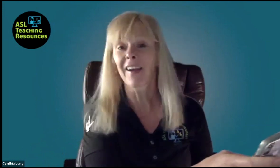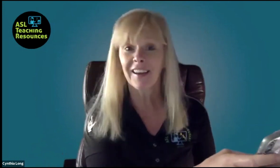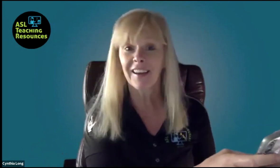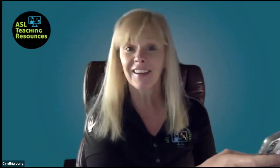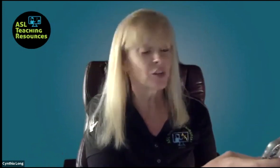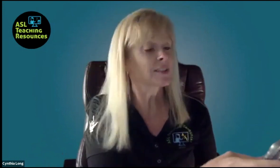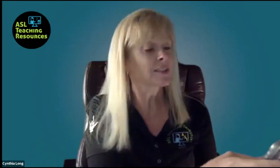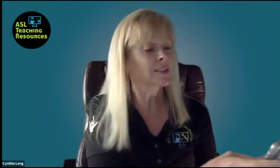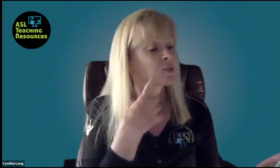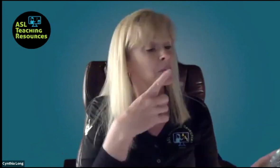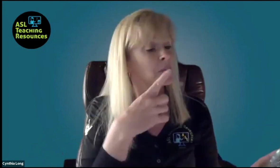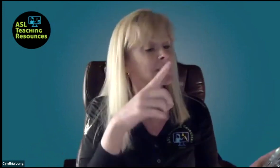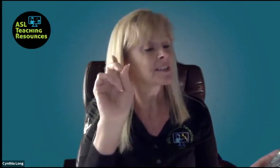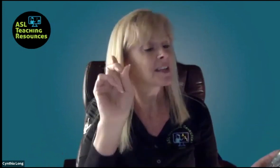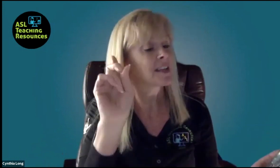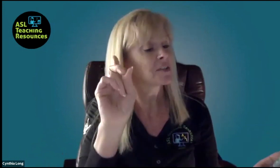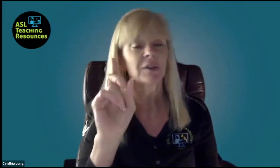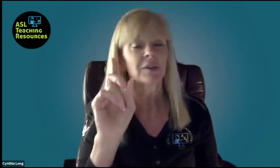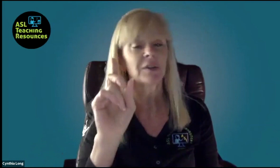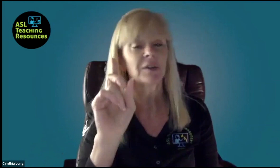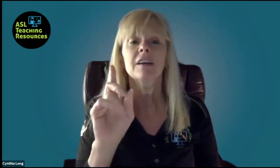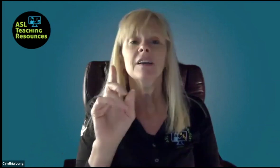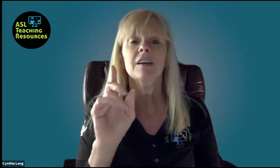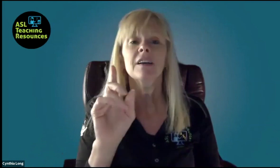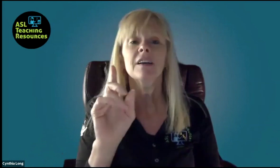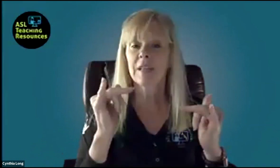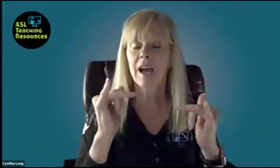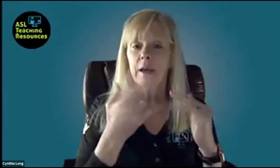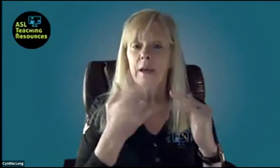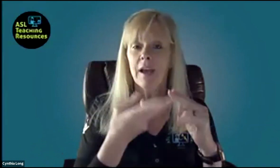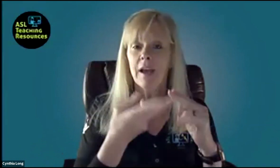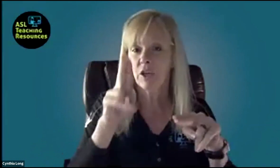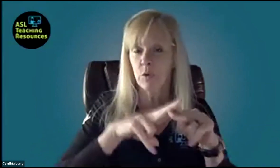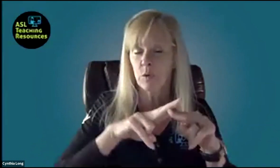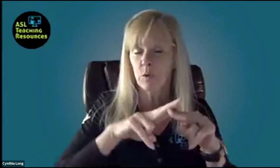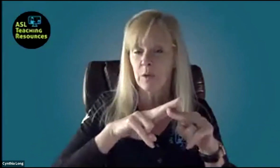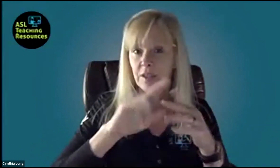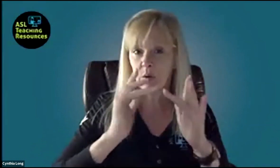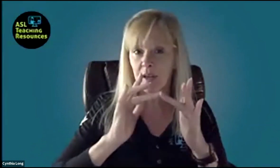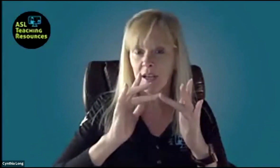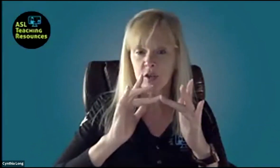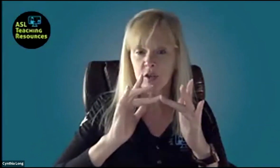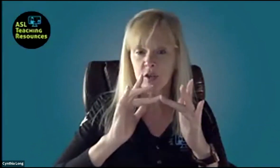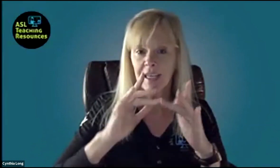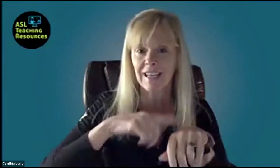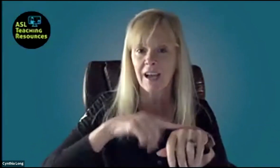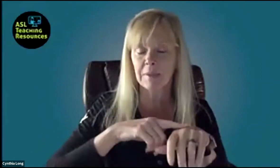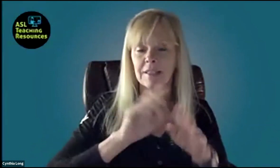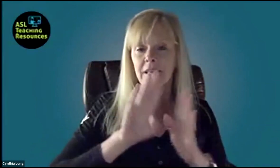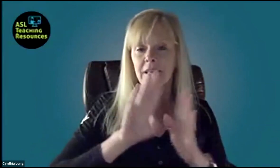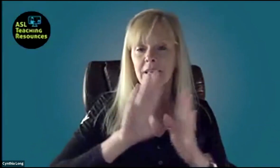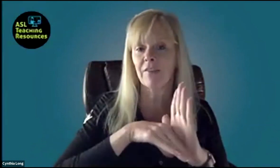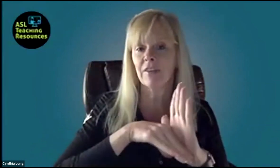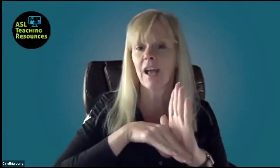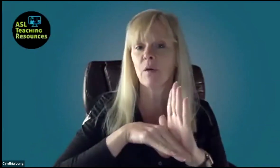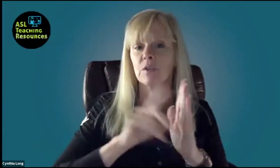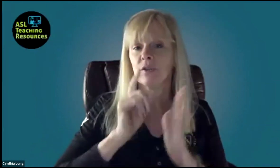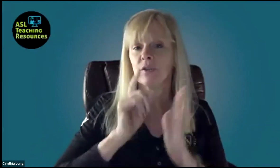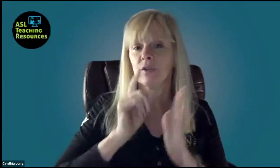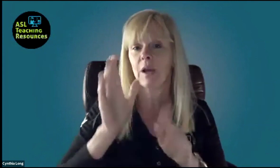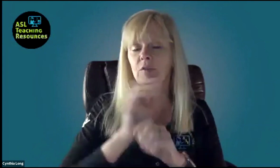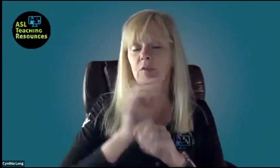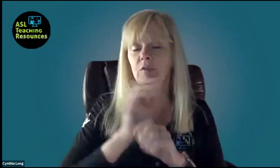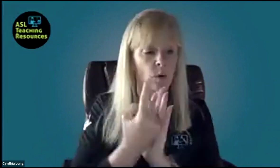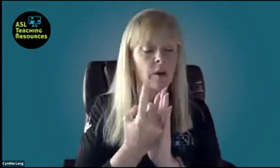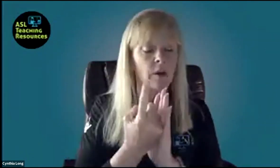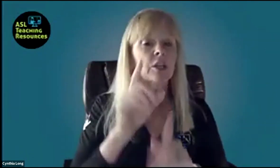Okay, all right, it looks like it's going to be successful. So now we have increased the online training time instead of a half an hour